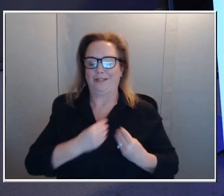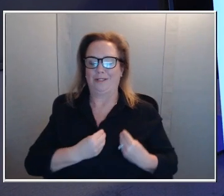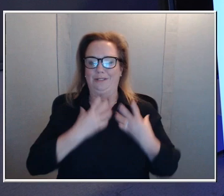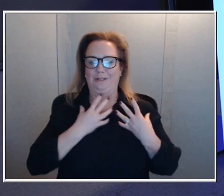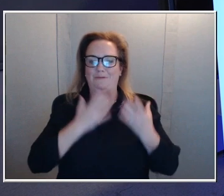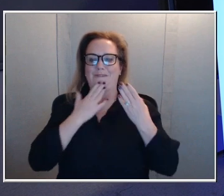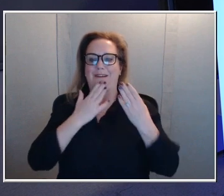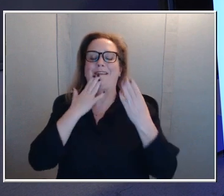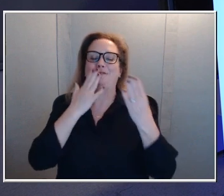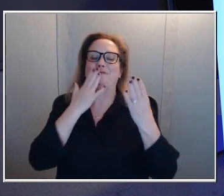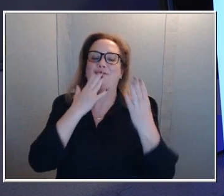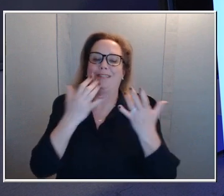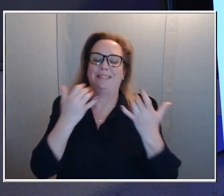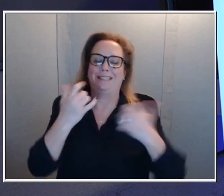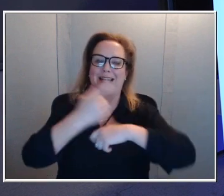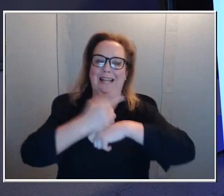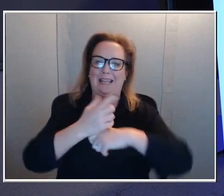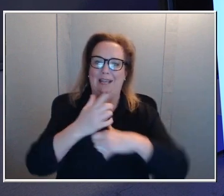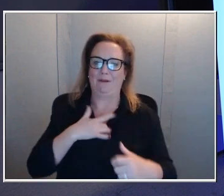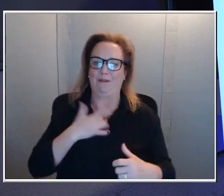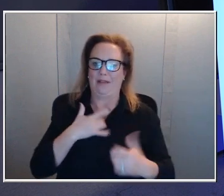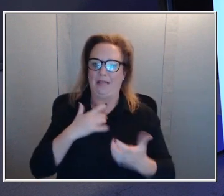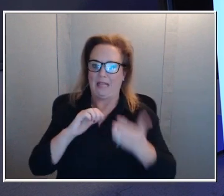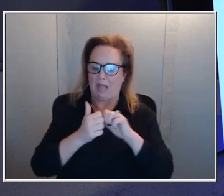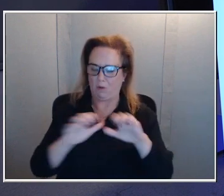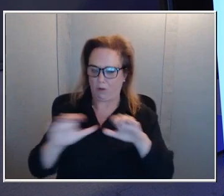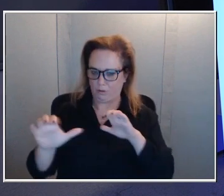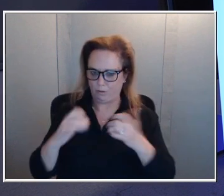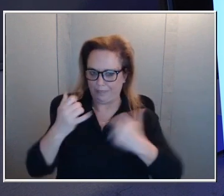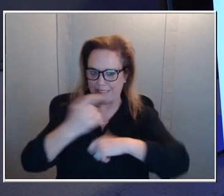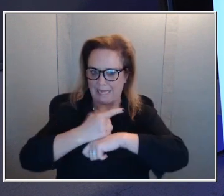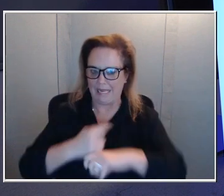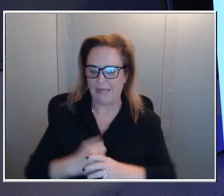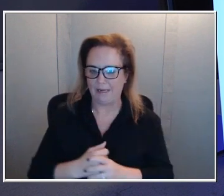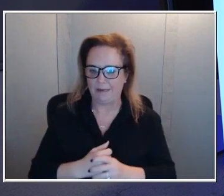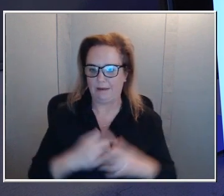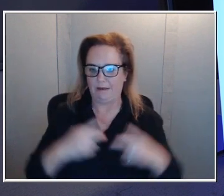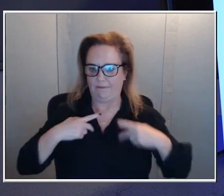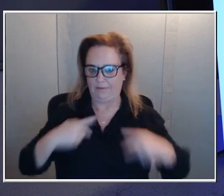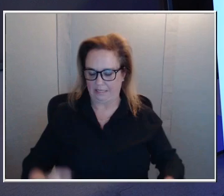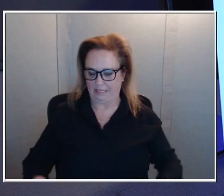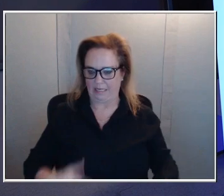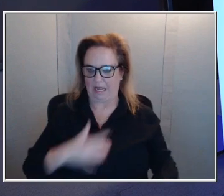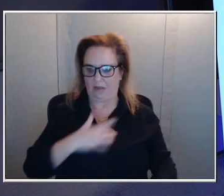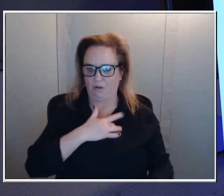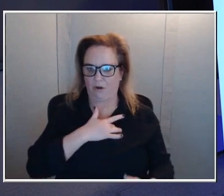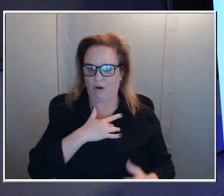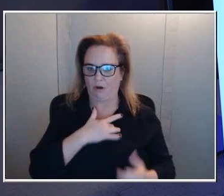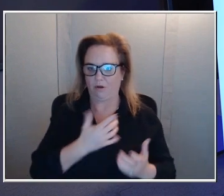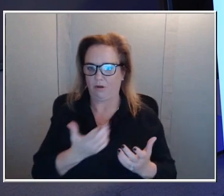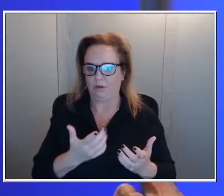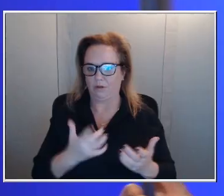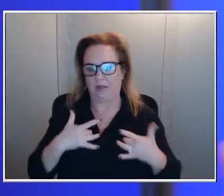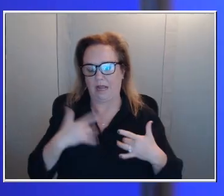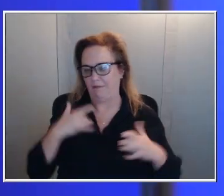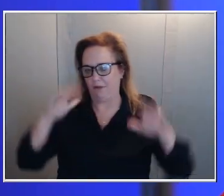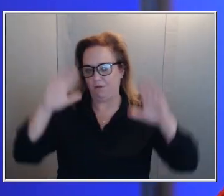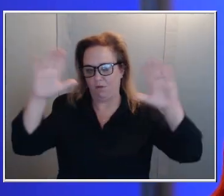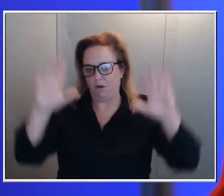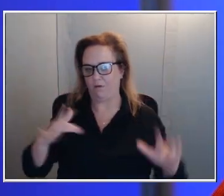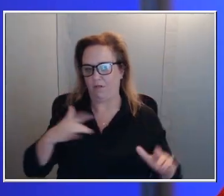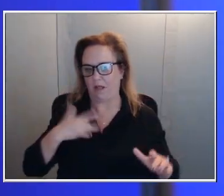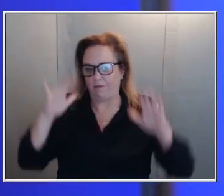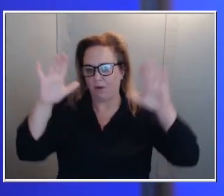gratitude today, and we feel it. How are you doing today physically, and how is that heart doing? I feel wonderful. I feel